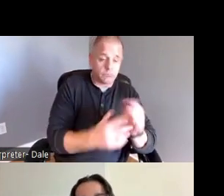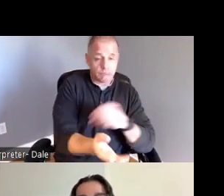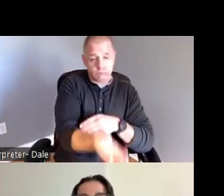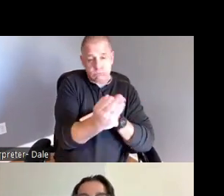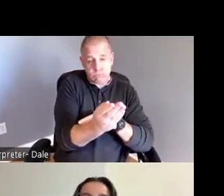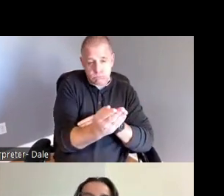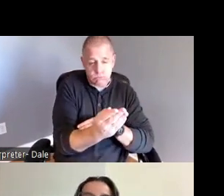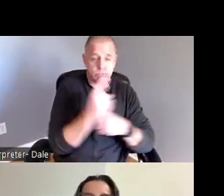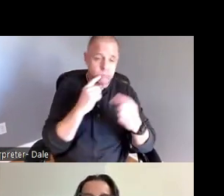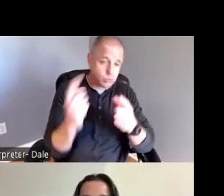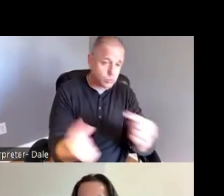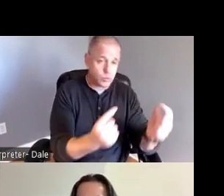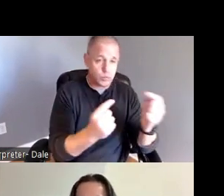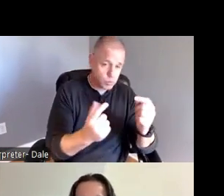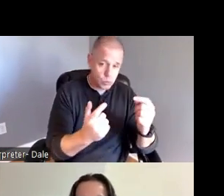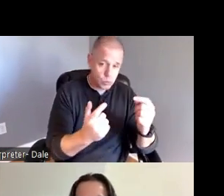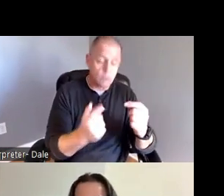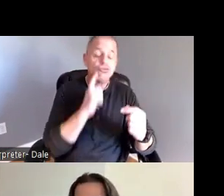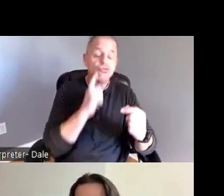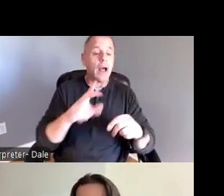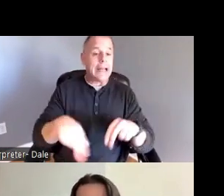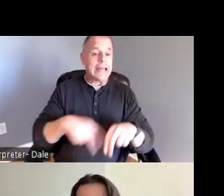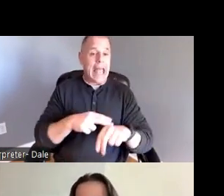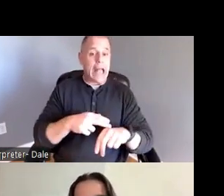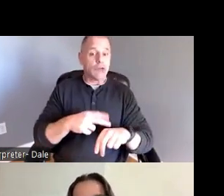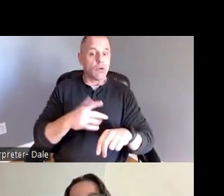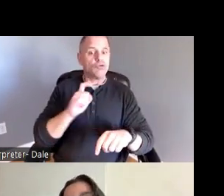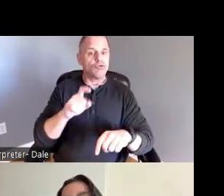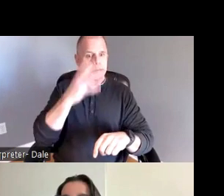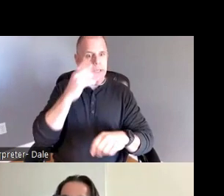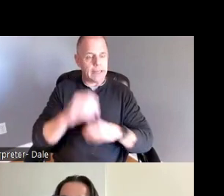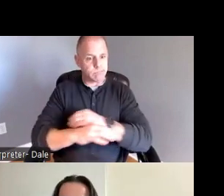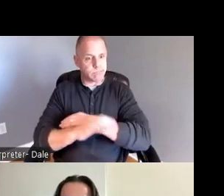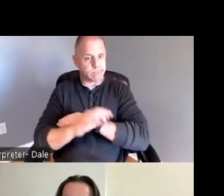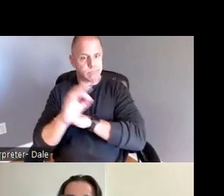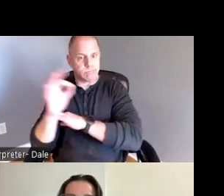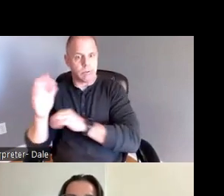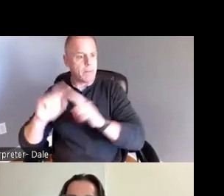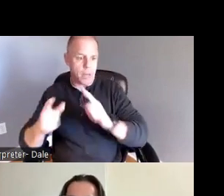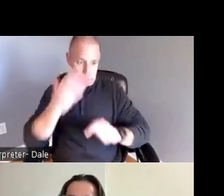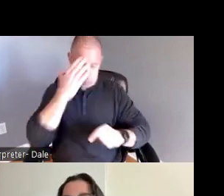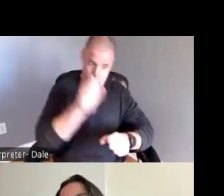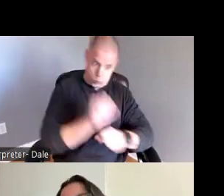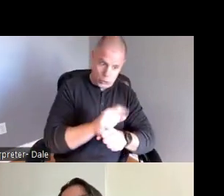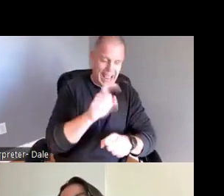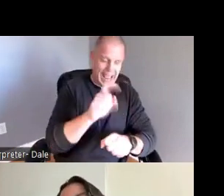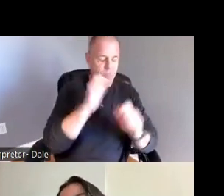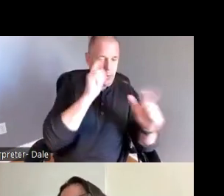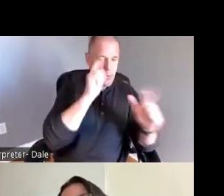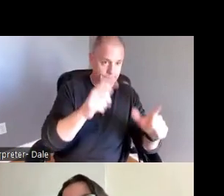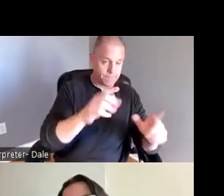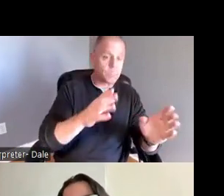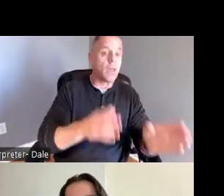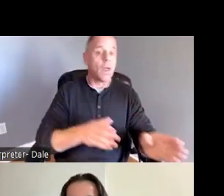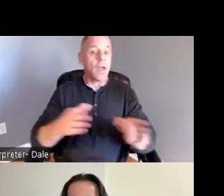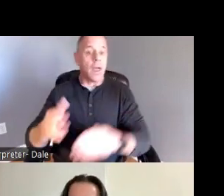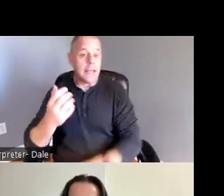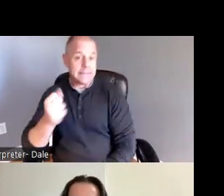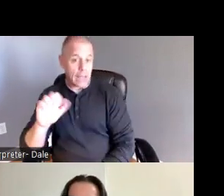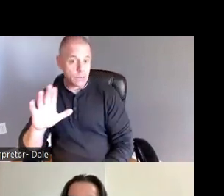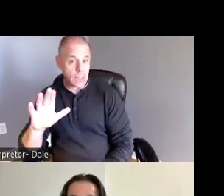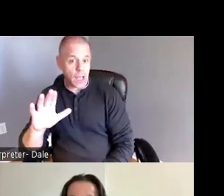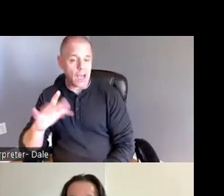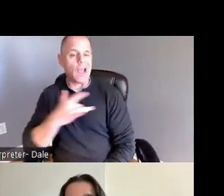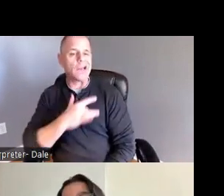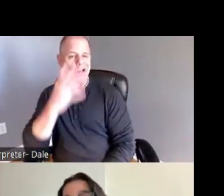Earlier than our natural rhythms would tell us to wake up. But in the weekends, we usually wake up later